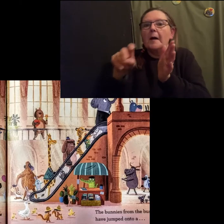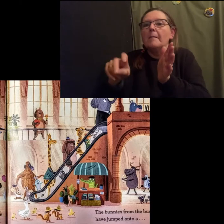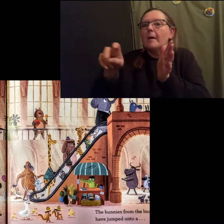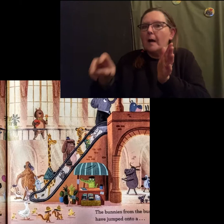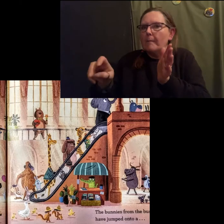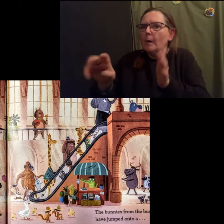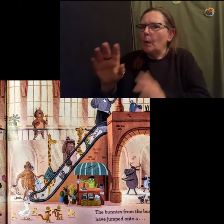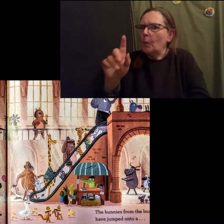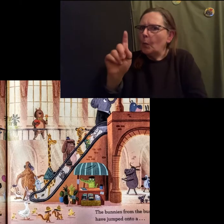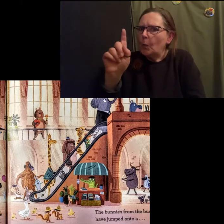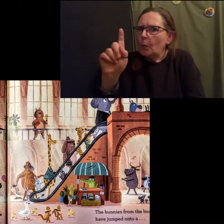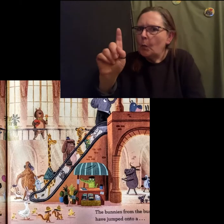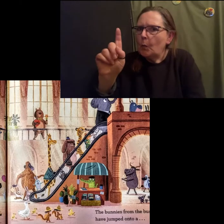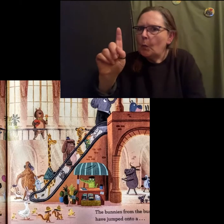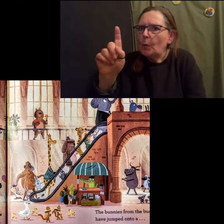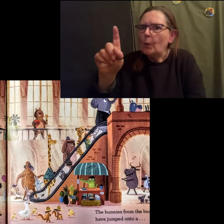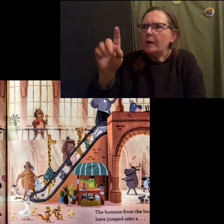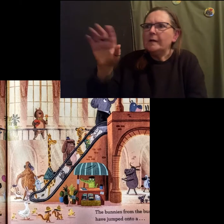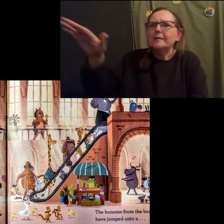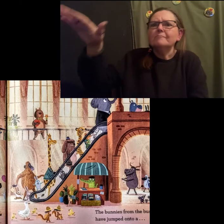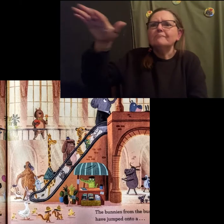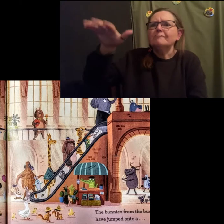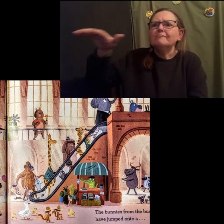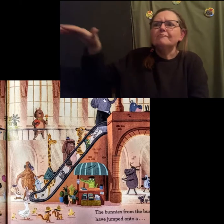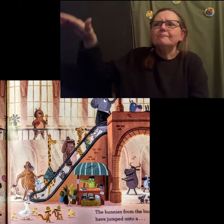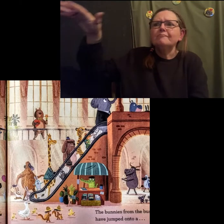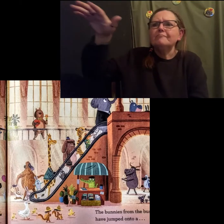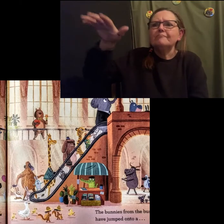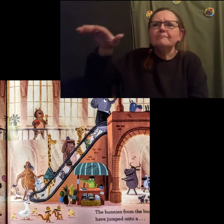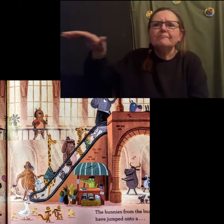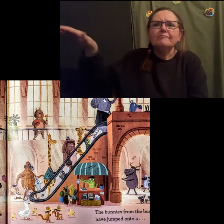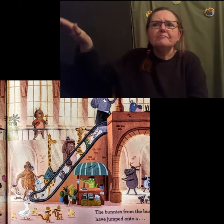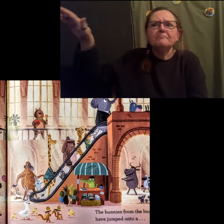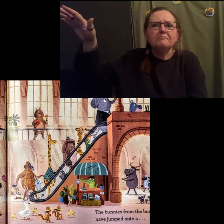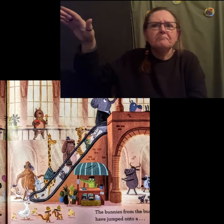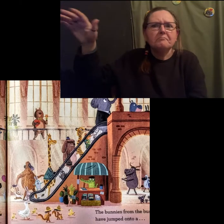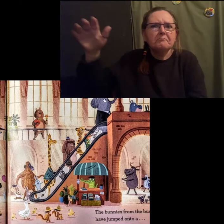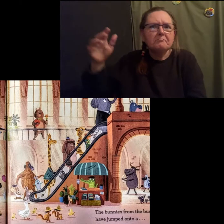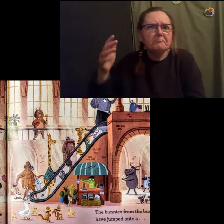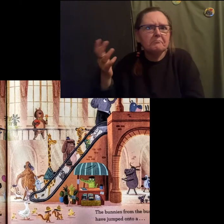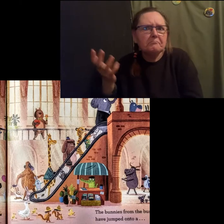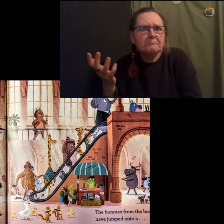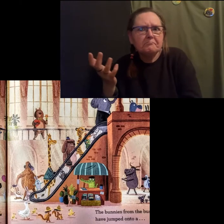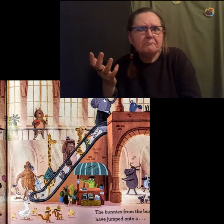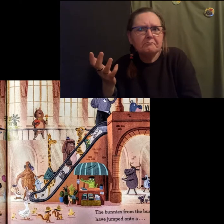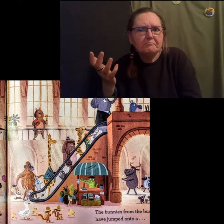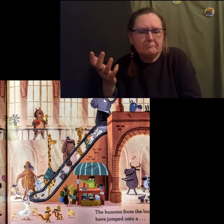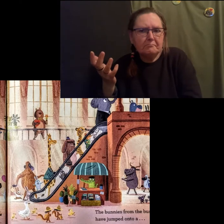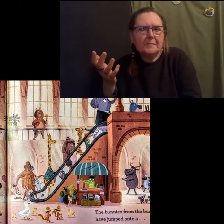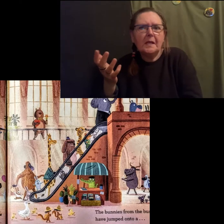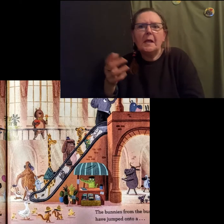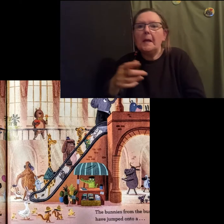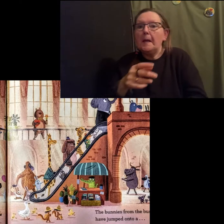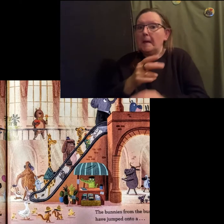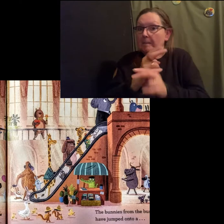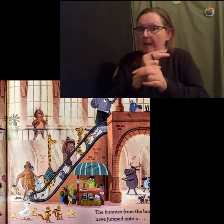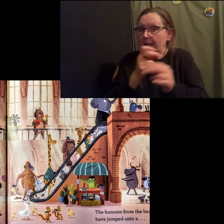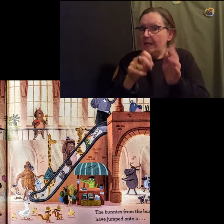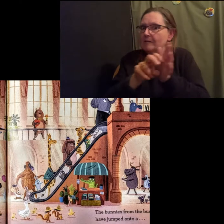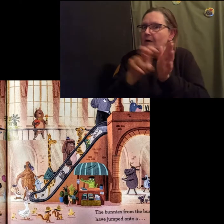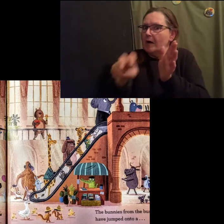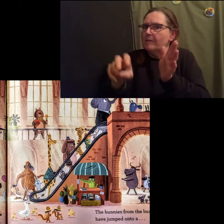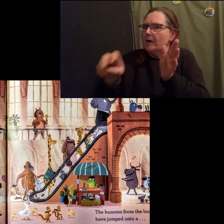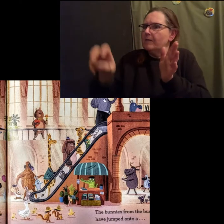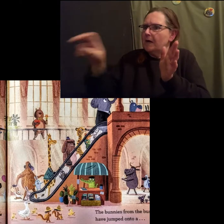But wait. What's happening down in Station Lane? The bunnies from the bus